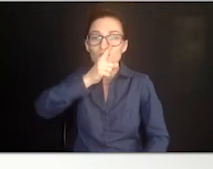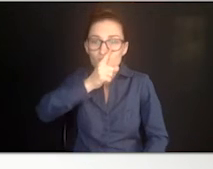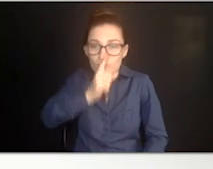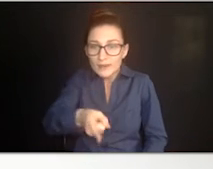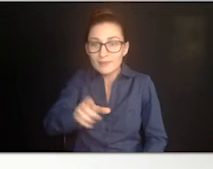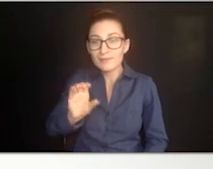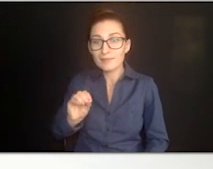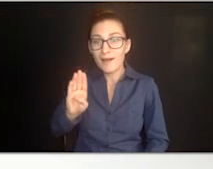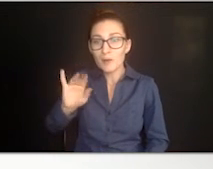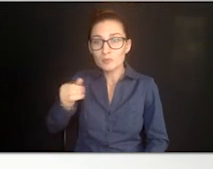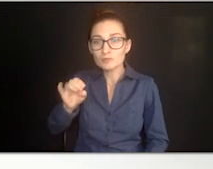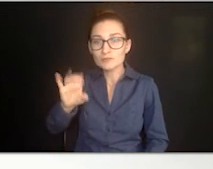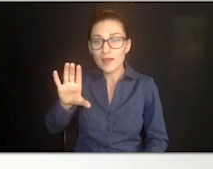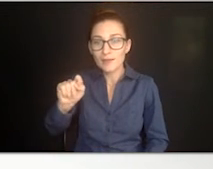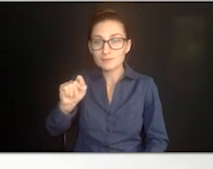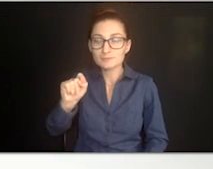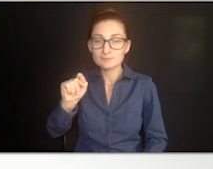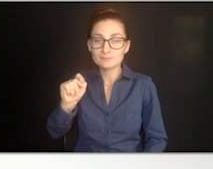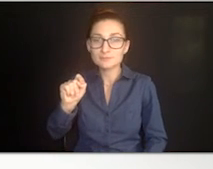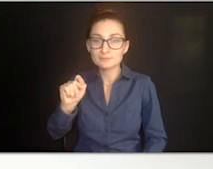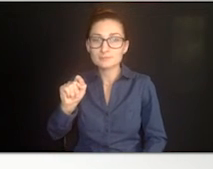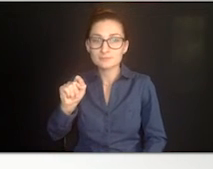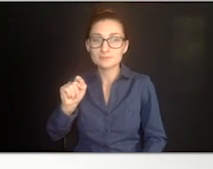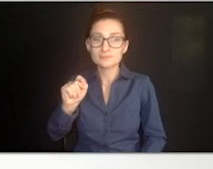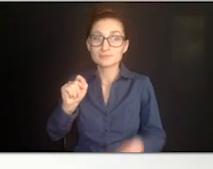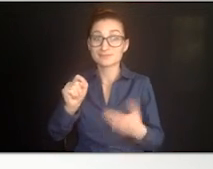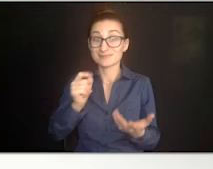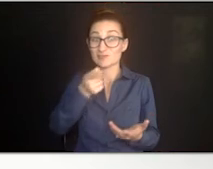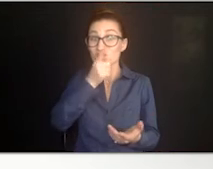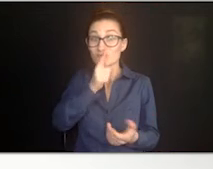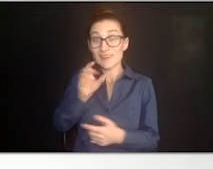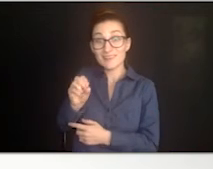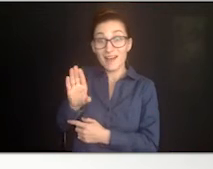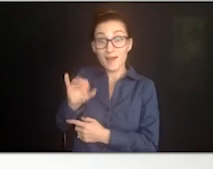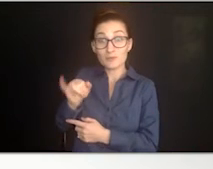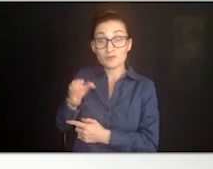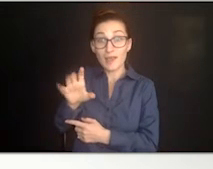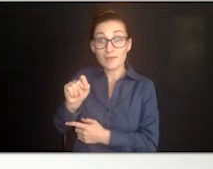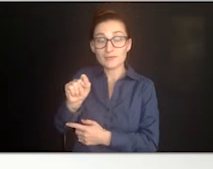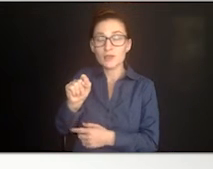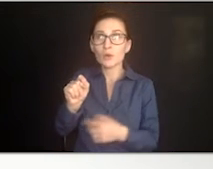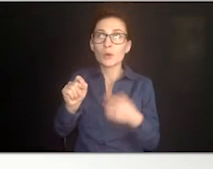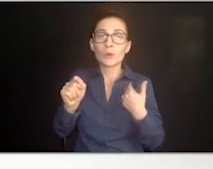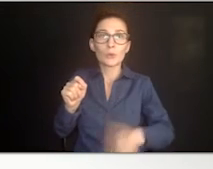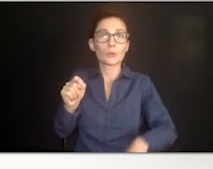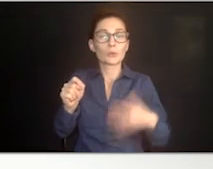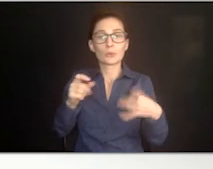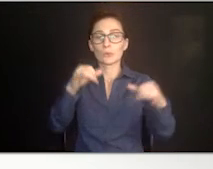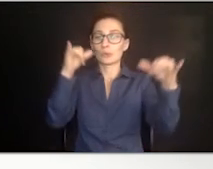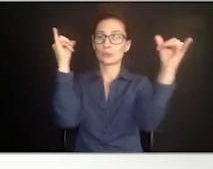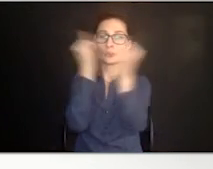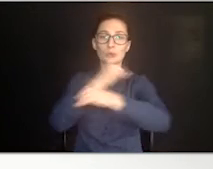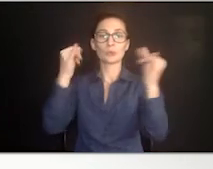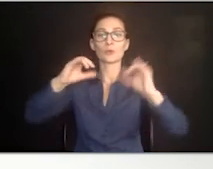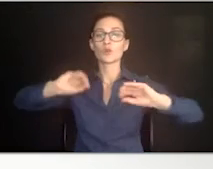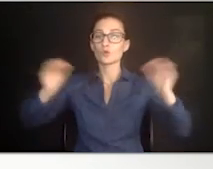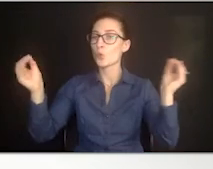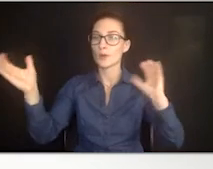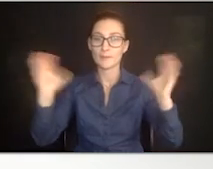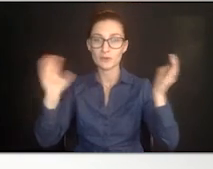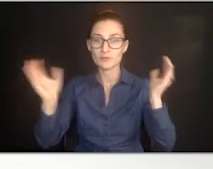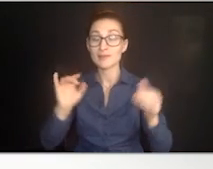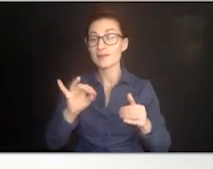as possible. The real objects, there's no comparison. If you give them